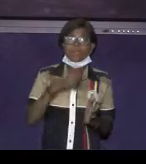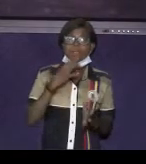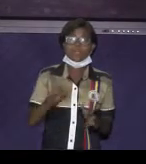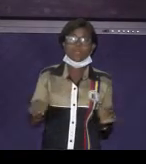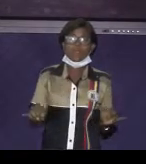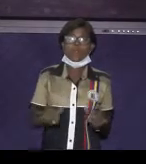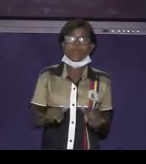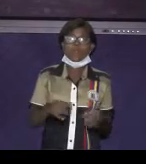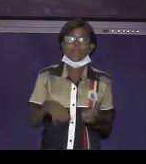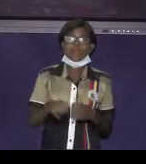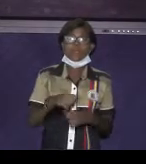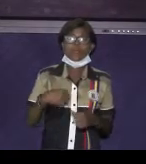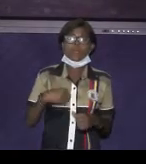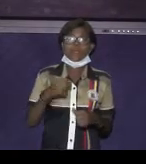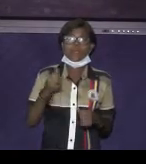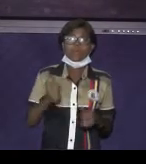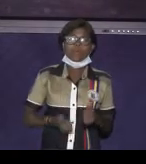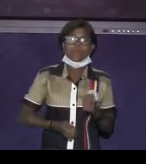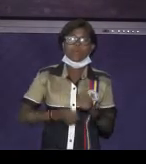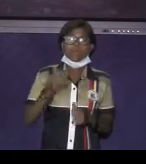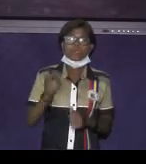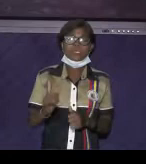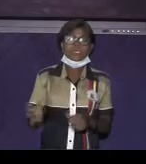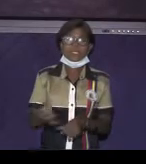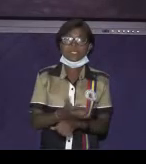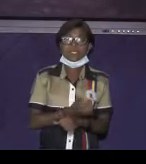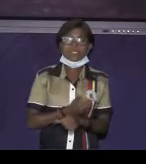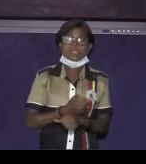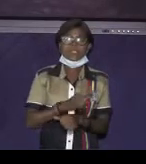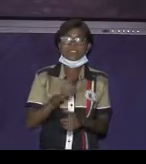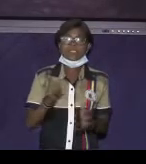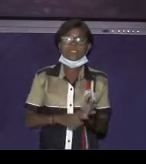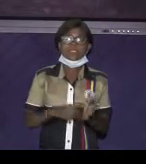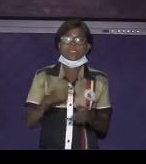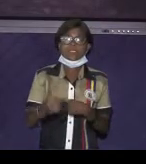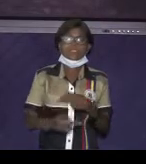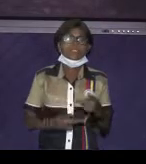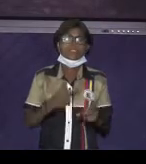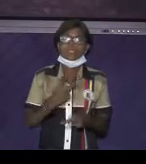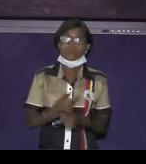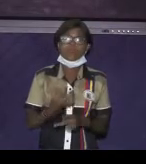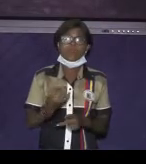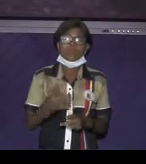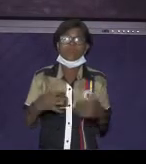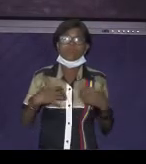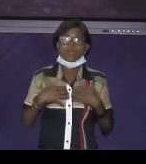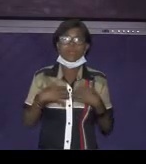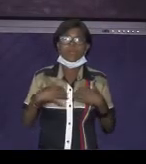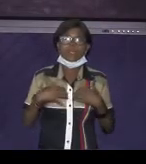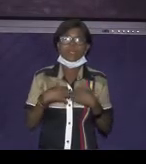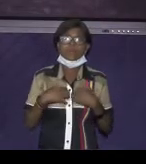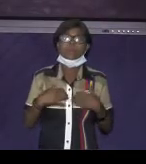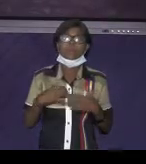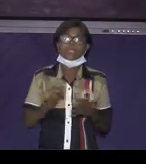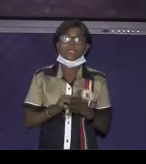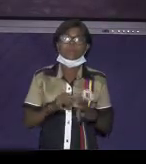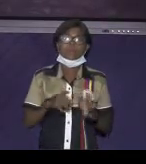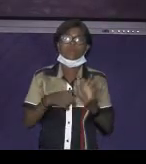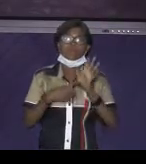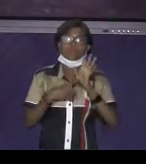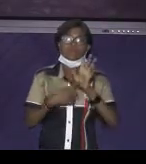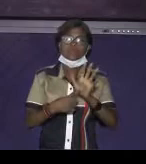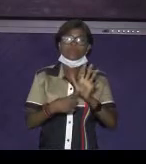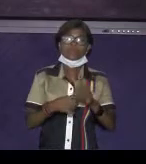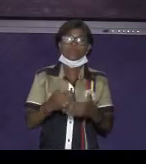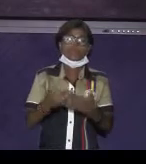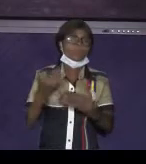we mostly get the example of some animals like sheep, goats, cattle,